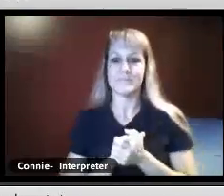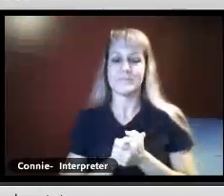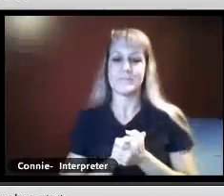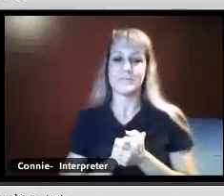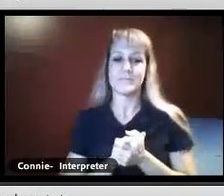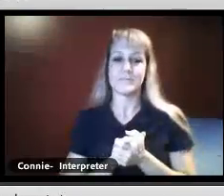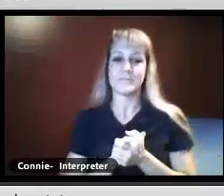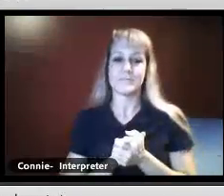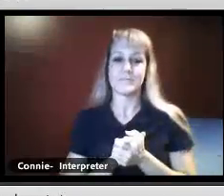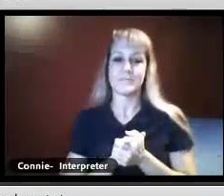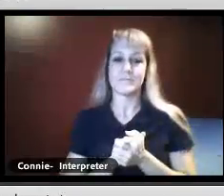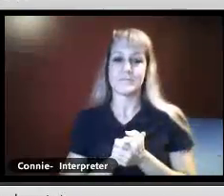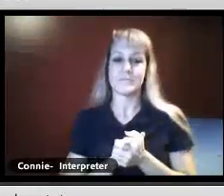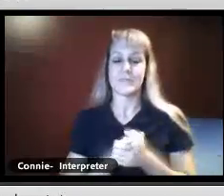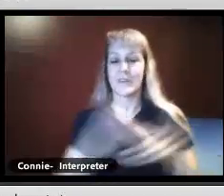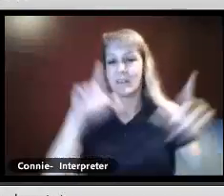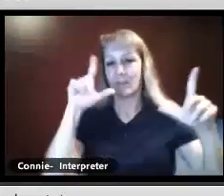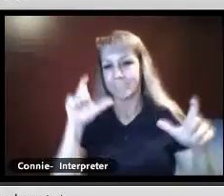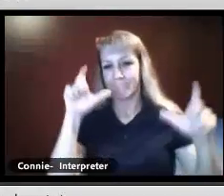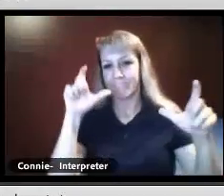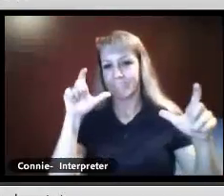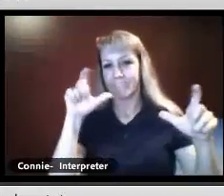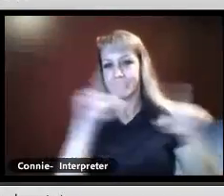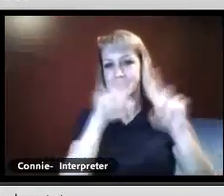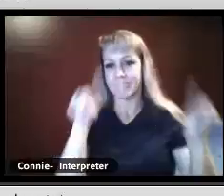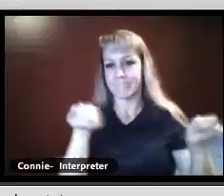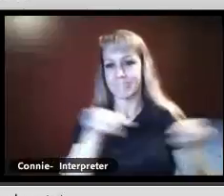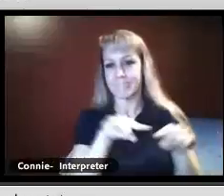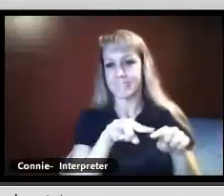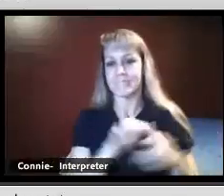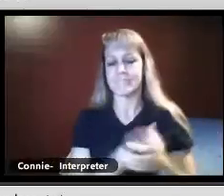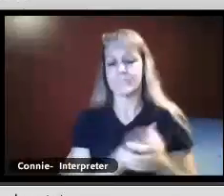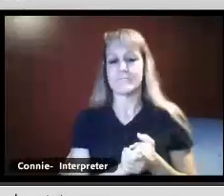I took merely a screenshot here of